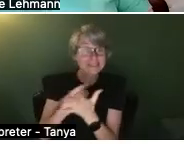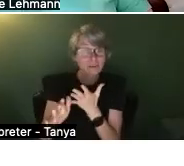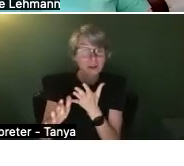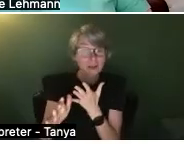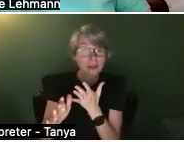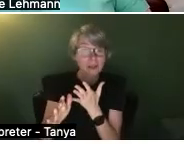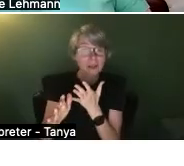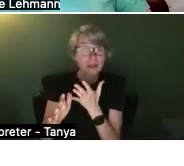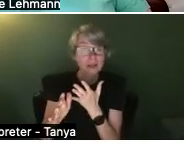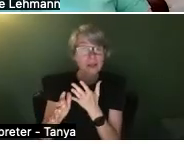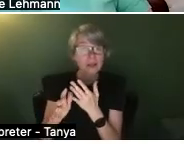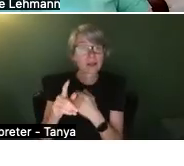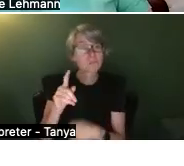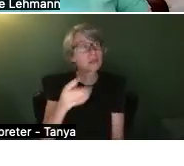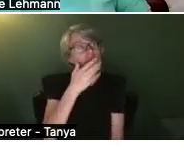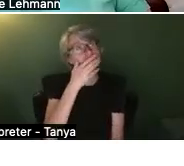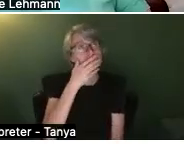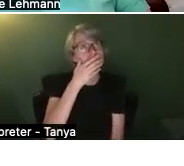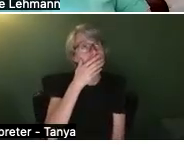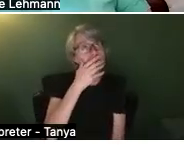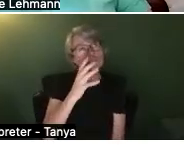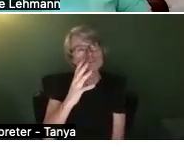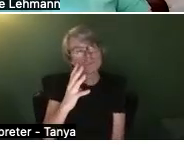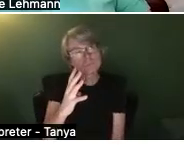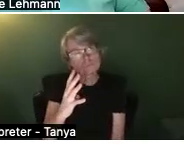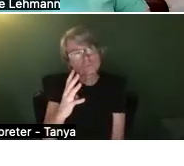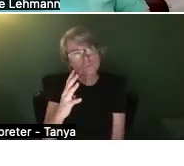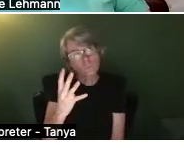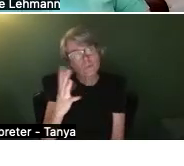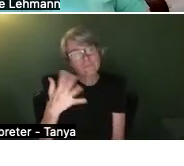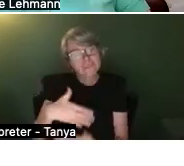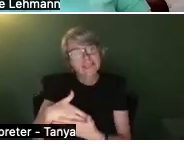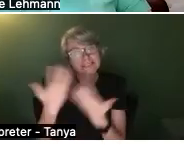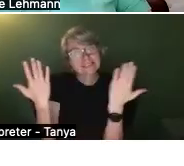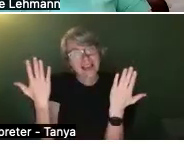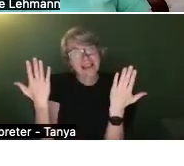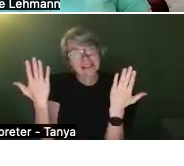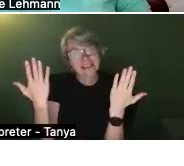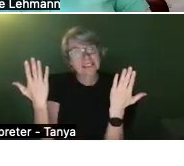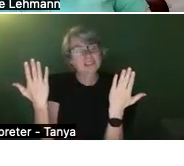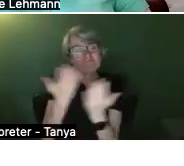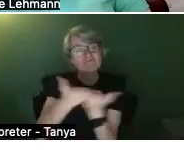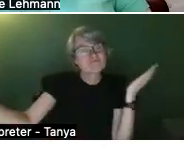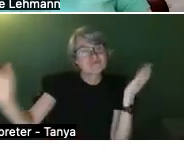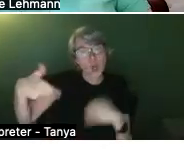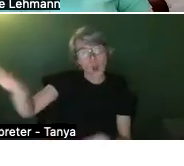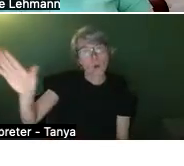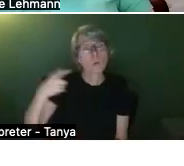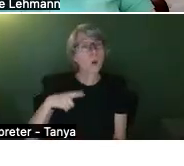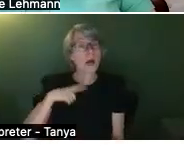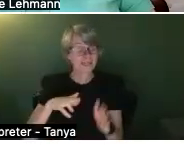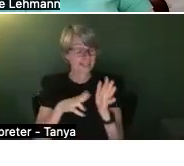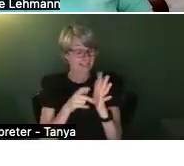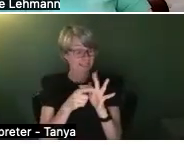taken away at about day 4 or day 5 because NDIS had said that you're not allowed to do